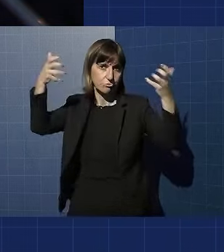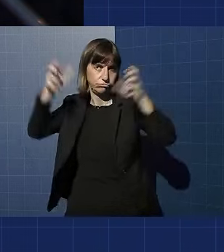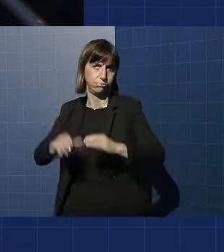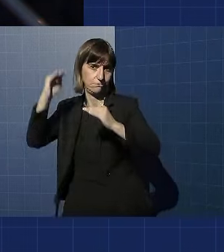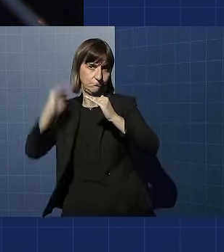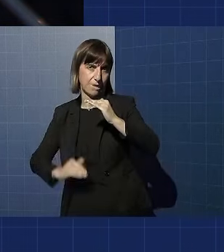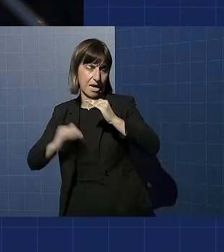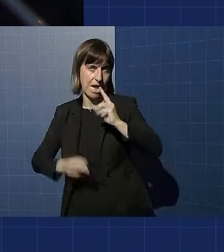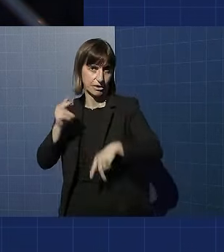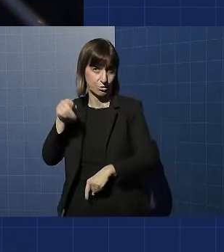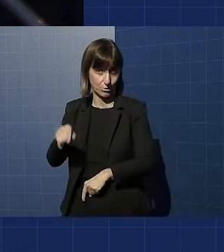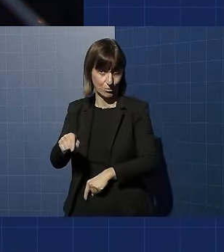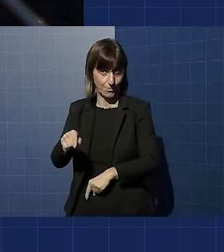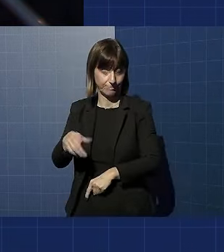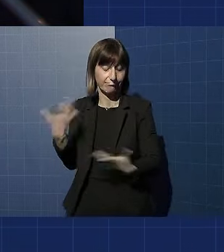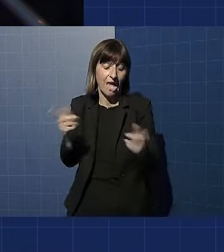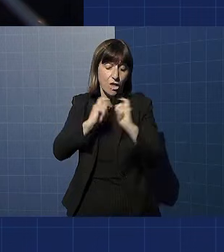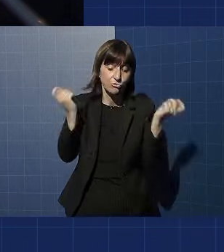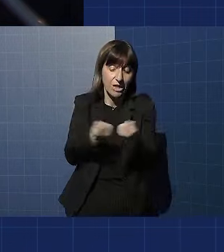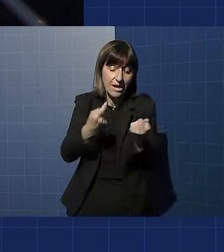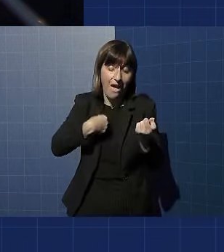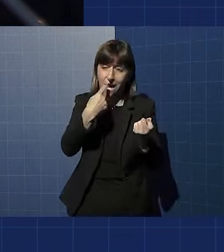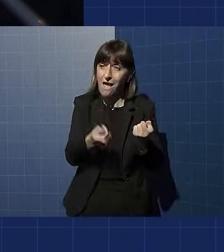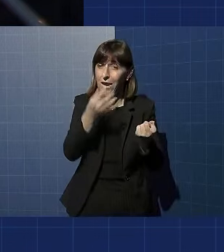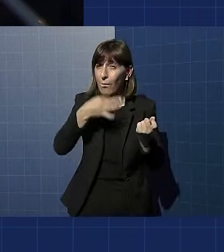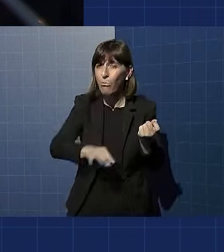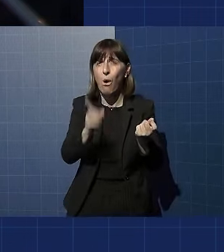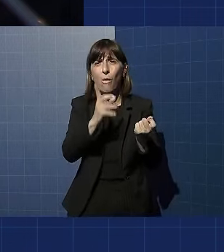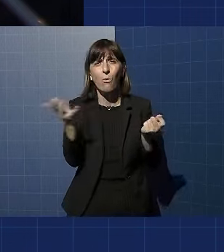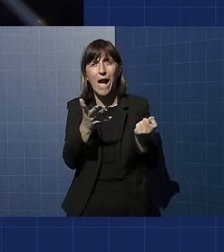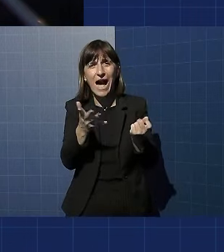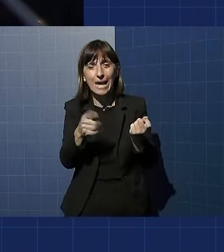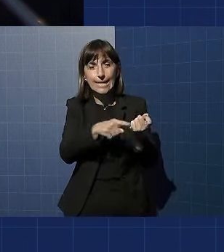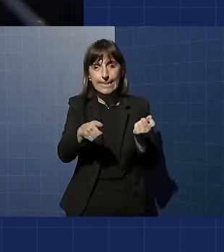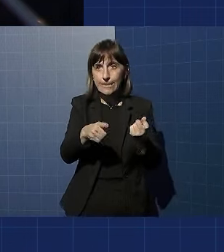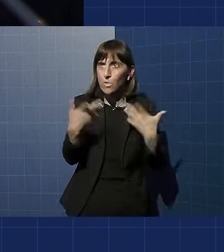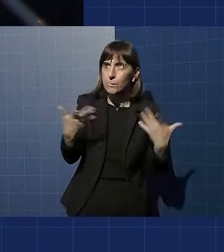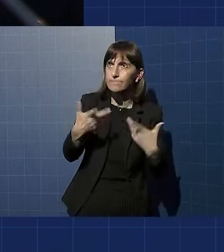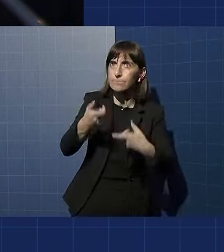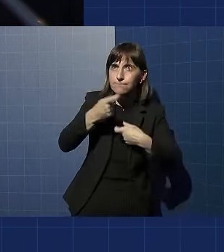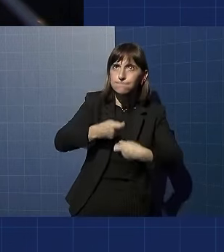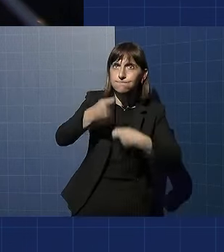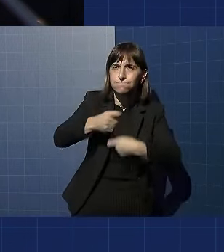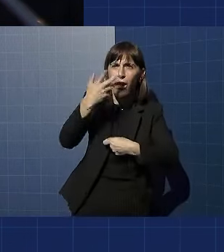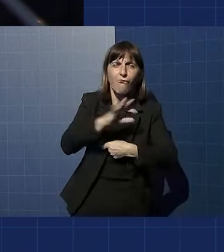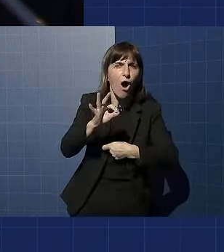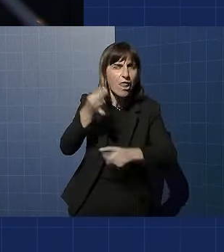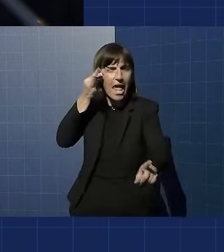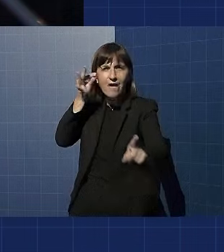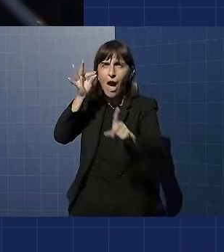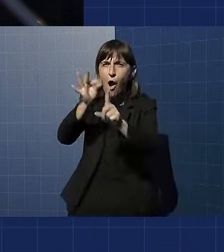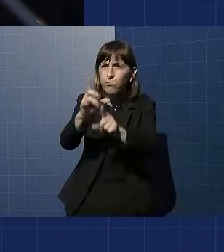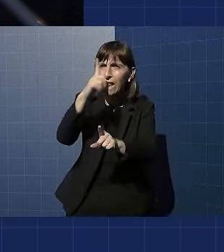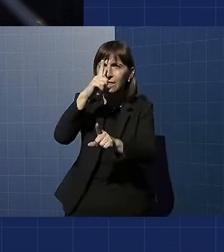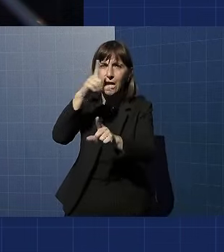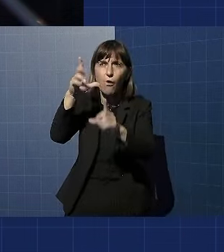first ones from the American side to bring humans to the lunar surface. So, I mean, everything worked well, but in the preparation, there